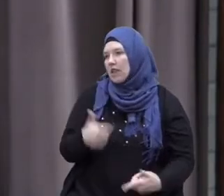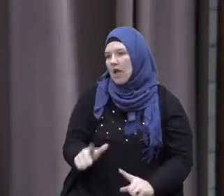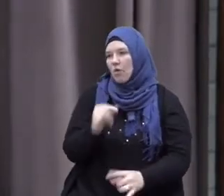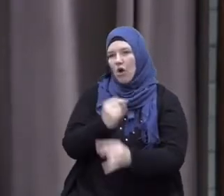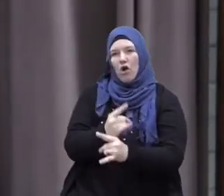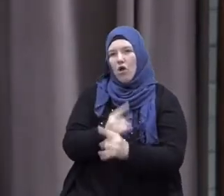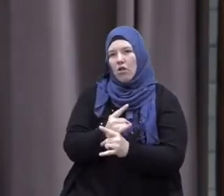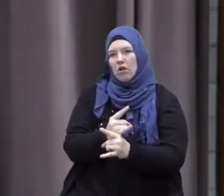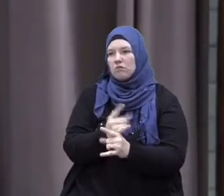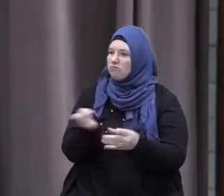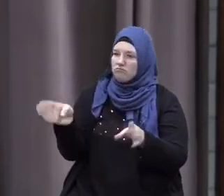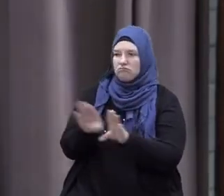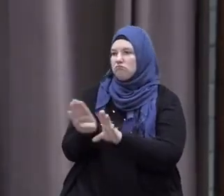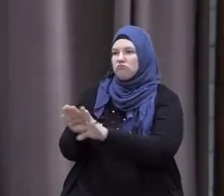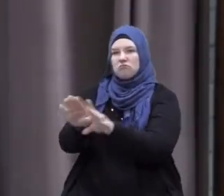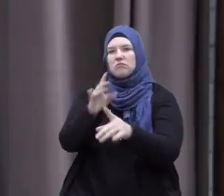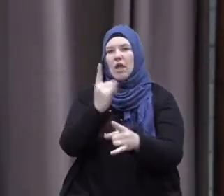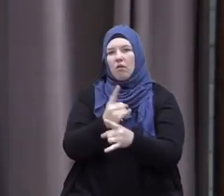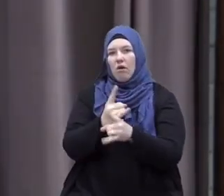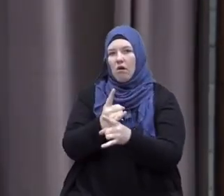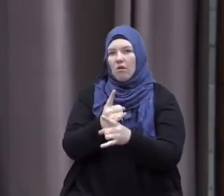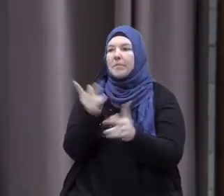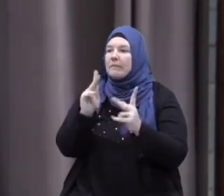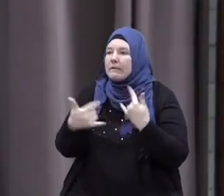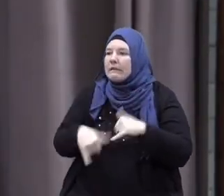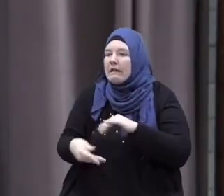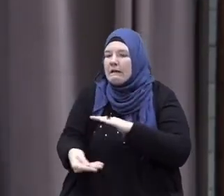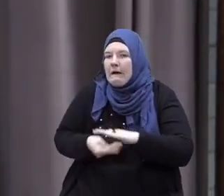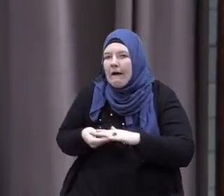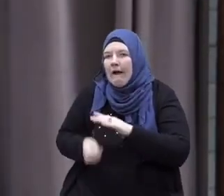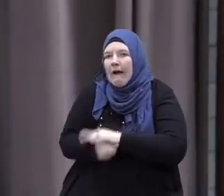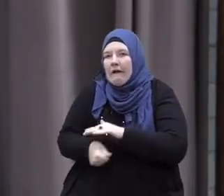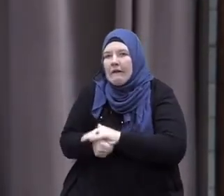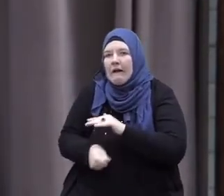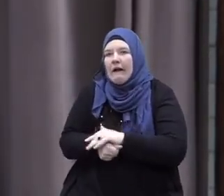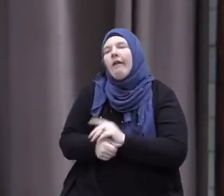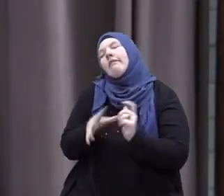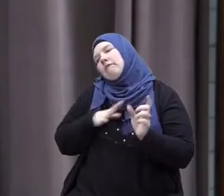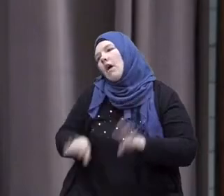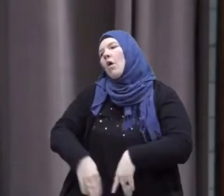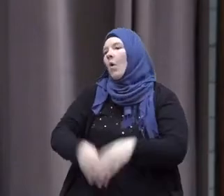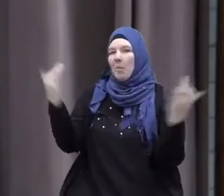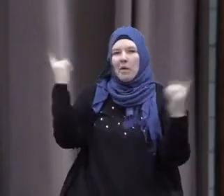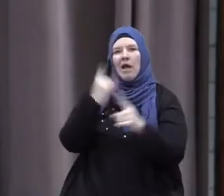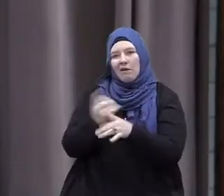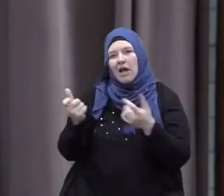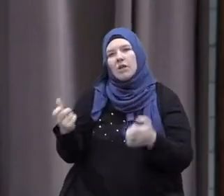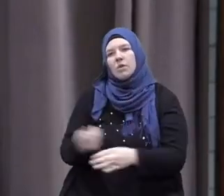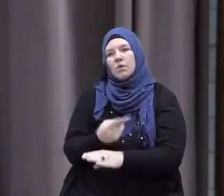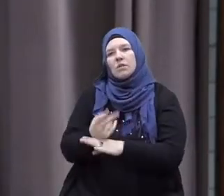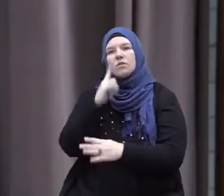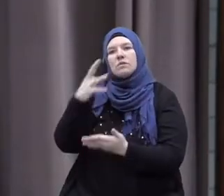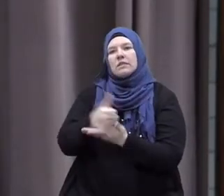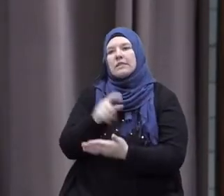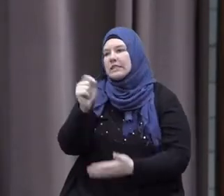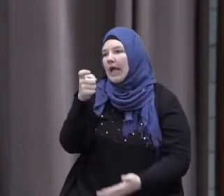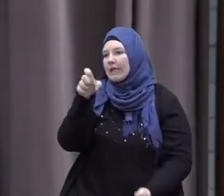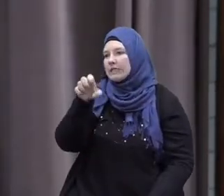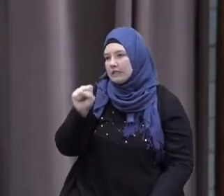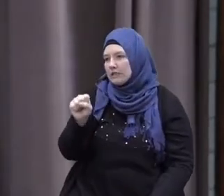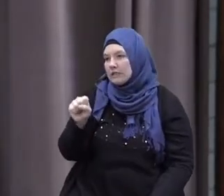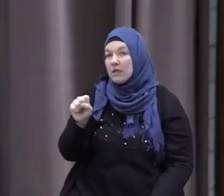to make money and collect taxes. This society did not have abortion